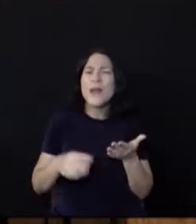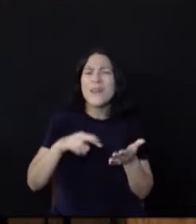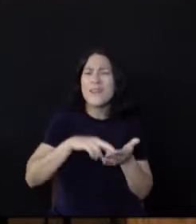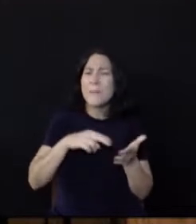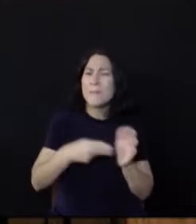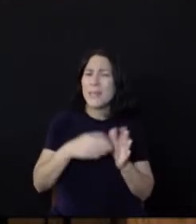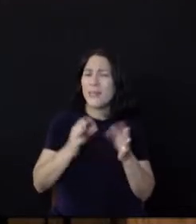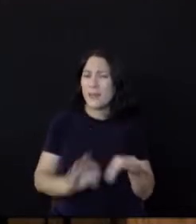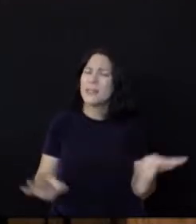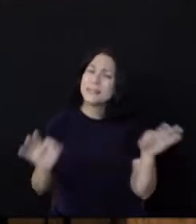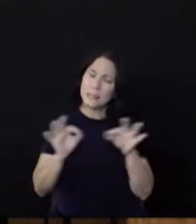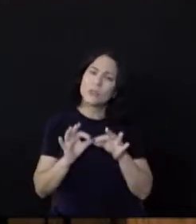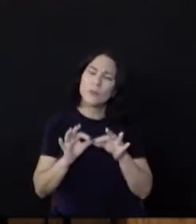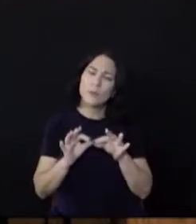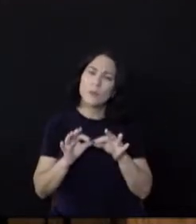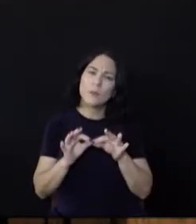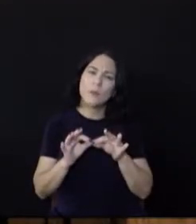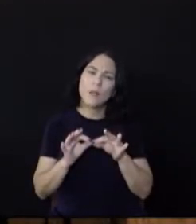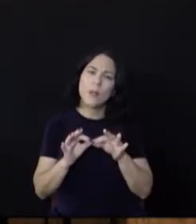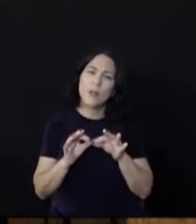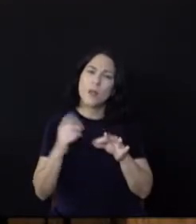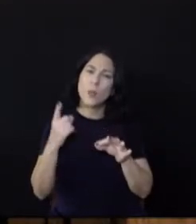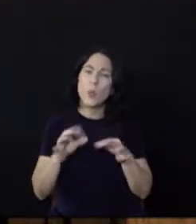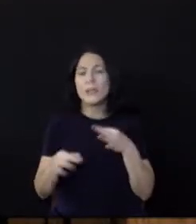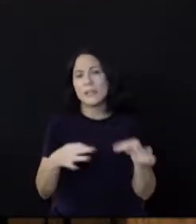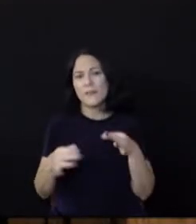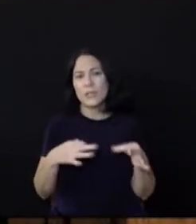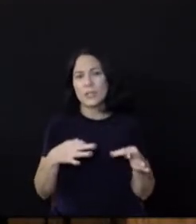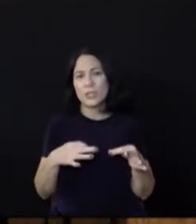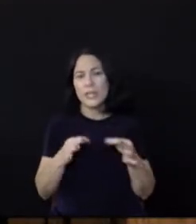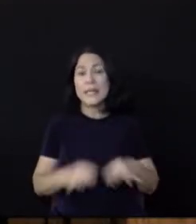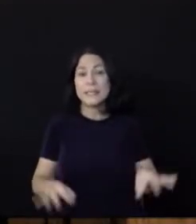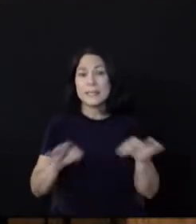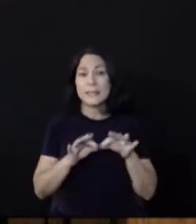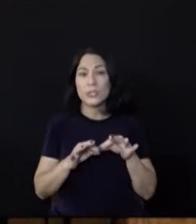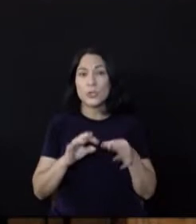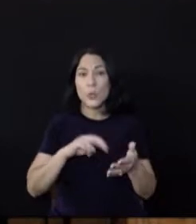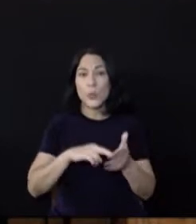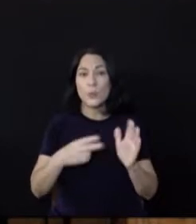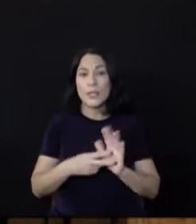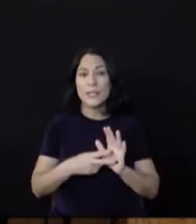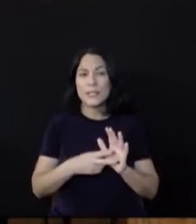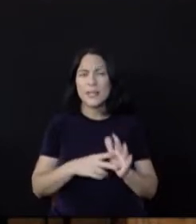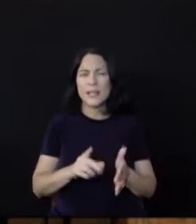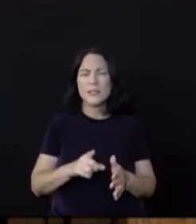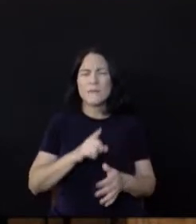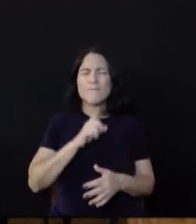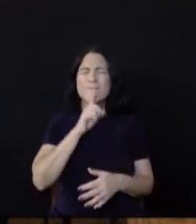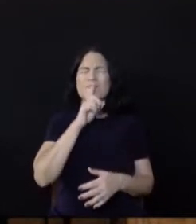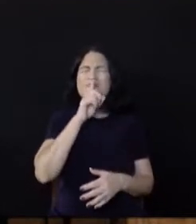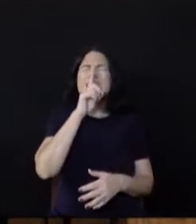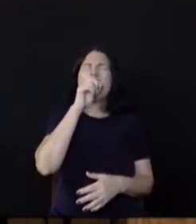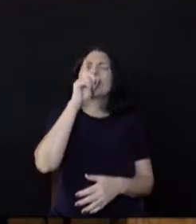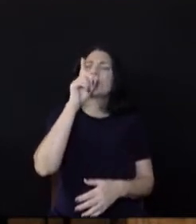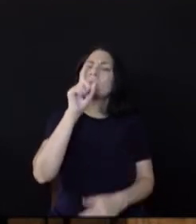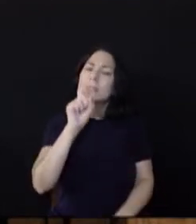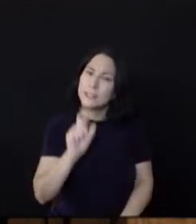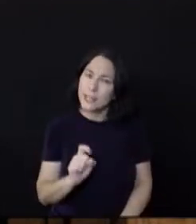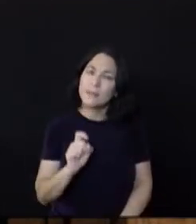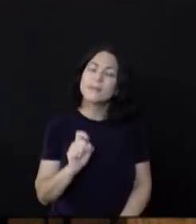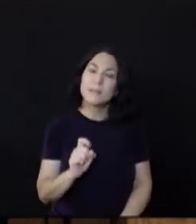actually mean? By one definition, essential means that which is absolutely